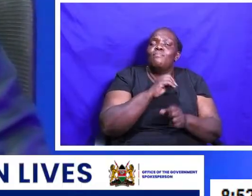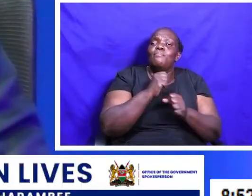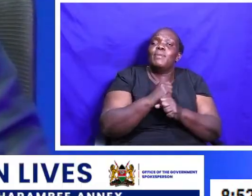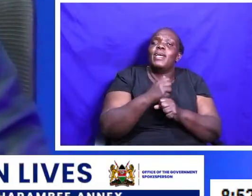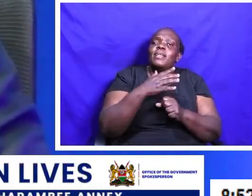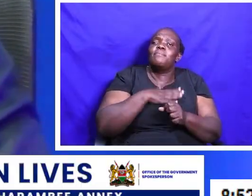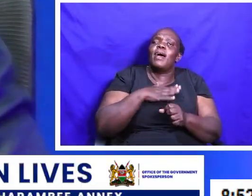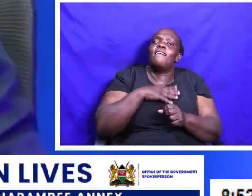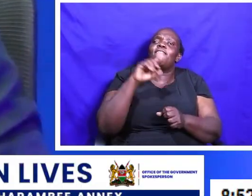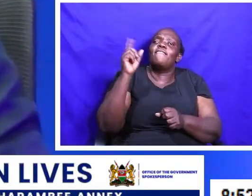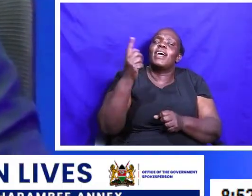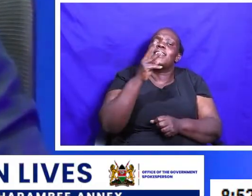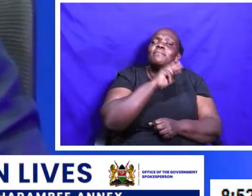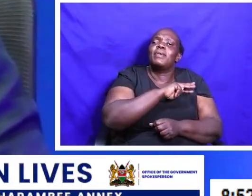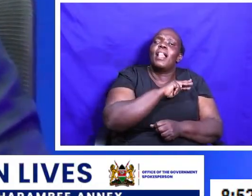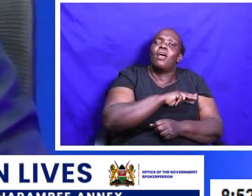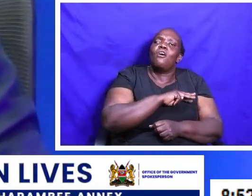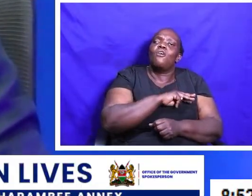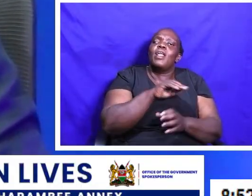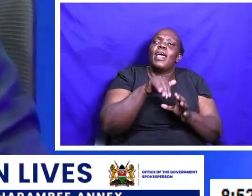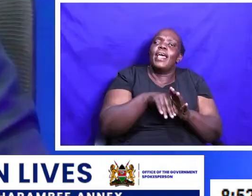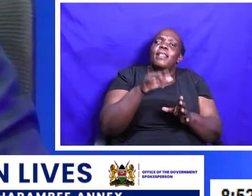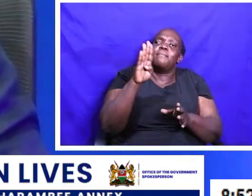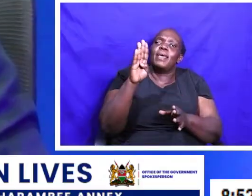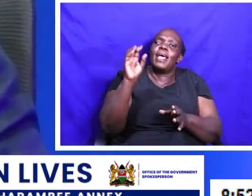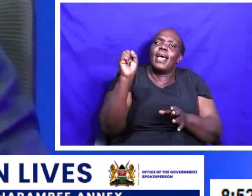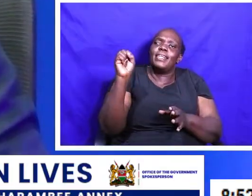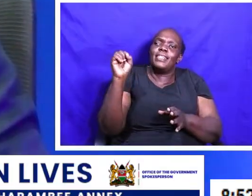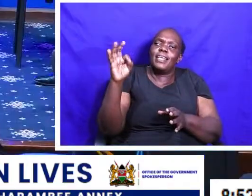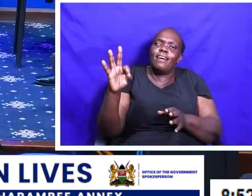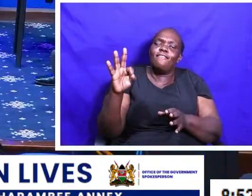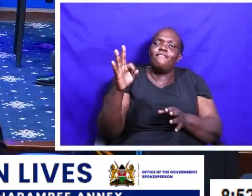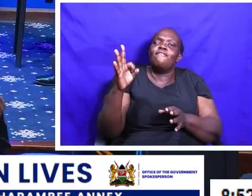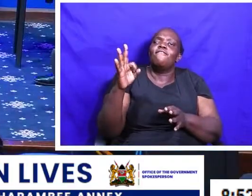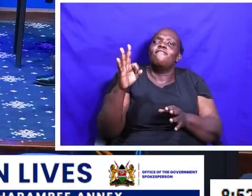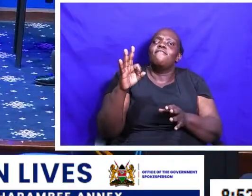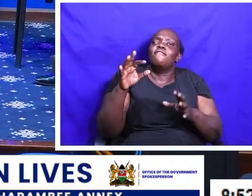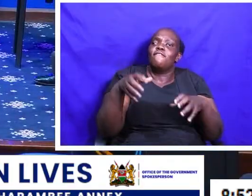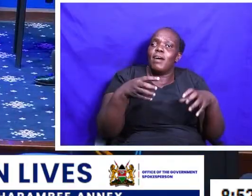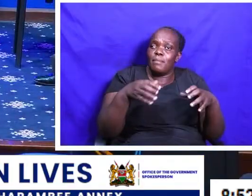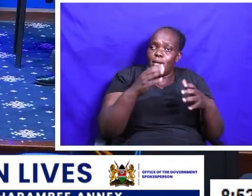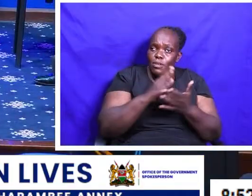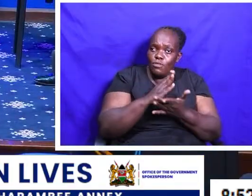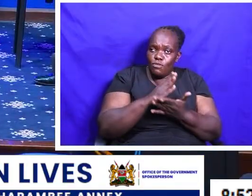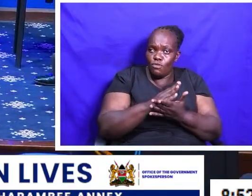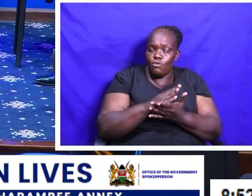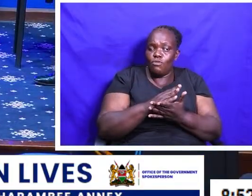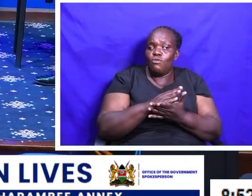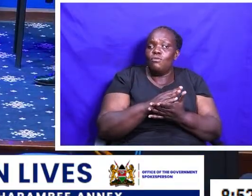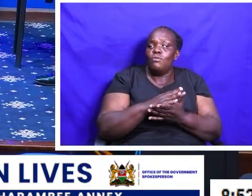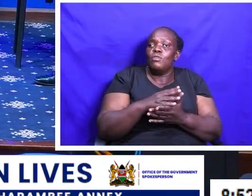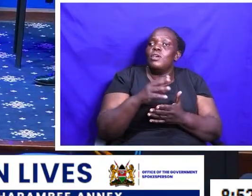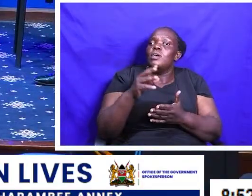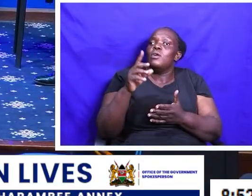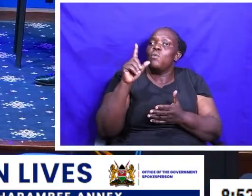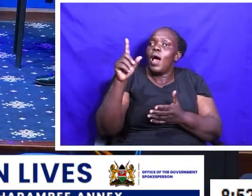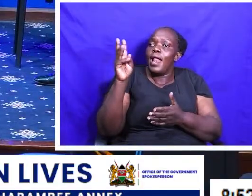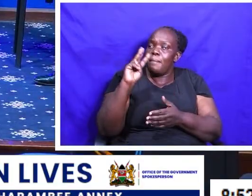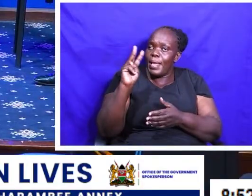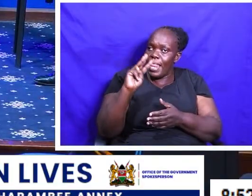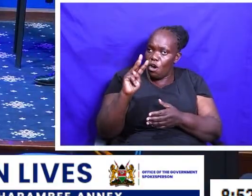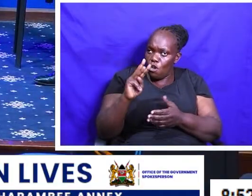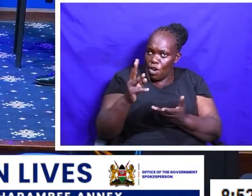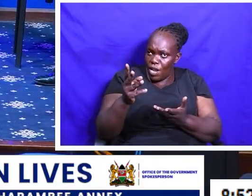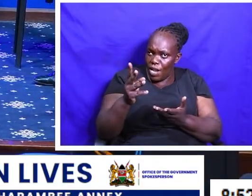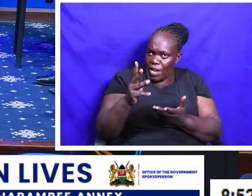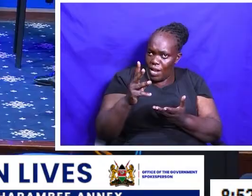have made my first millions in BSF farming, black soldier fly farming. Did you say million or millions? Millions.